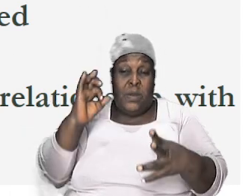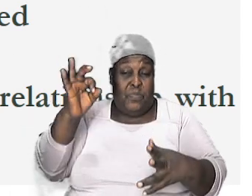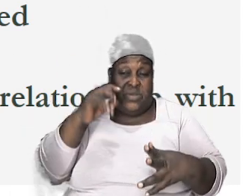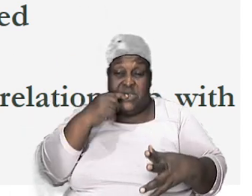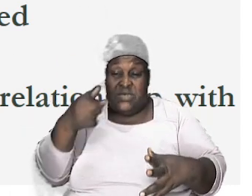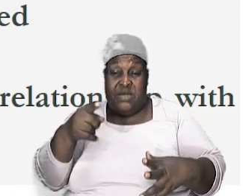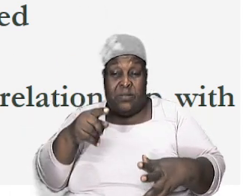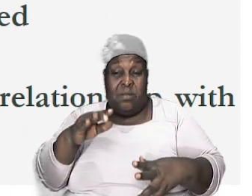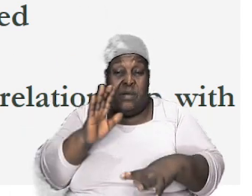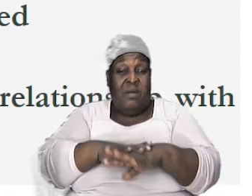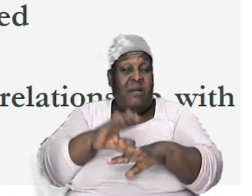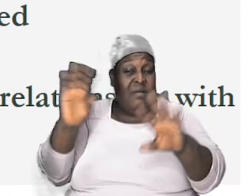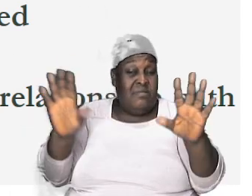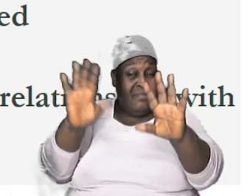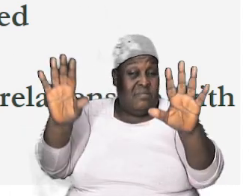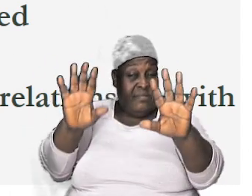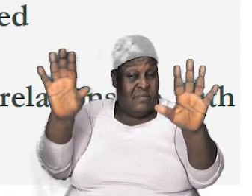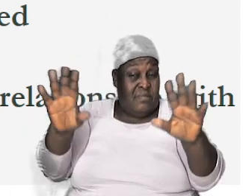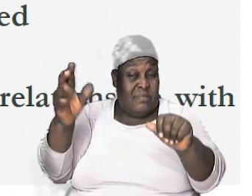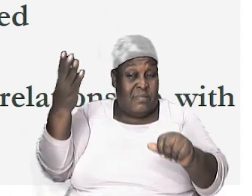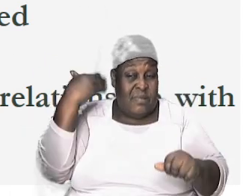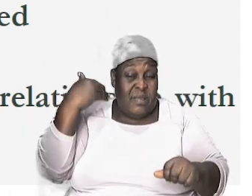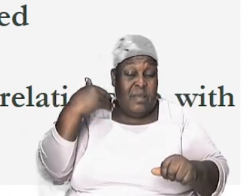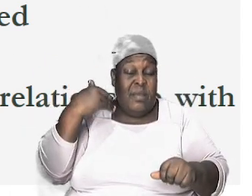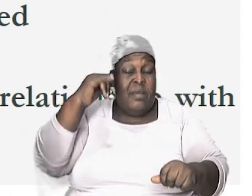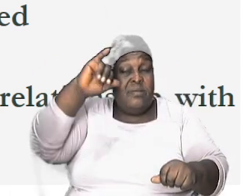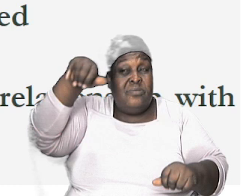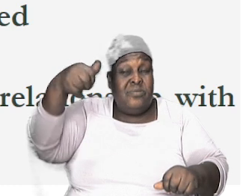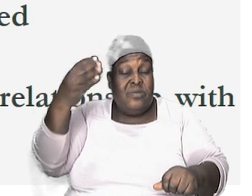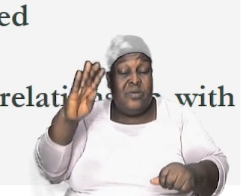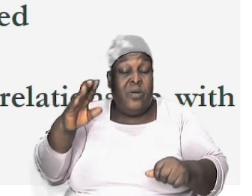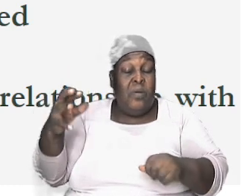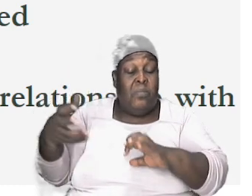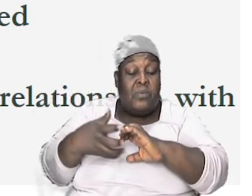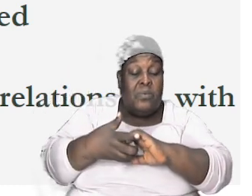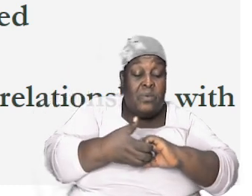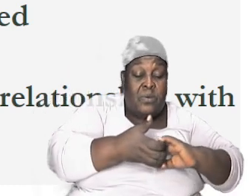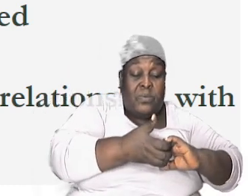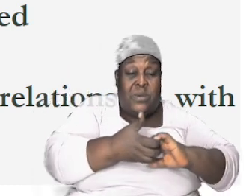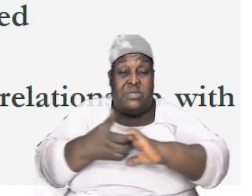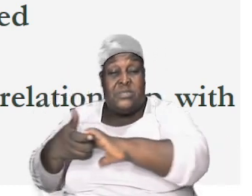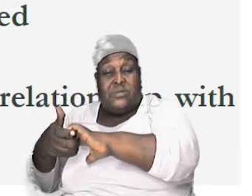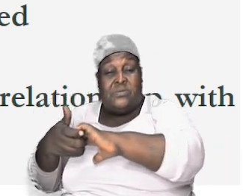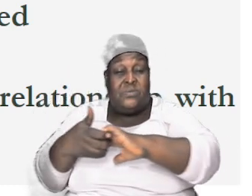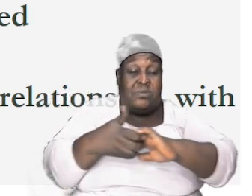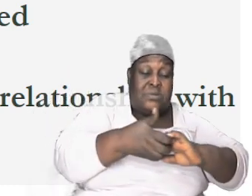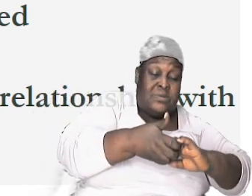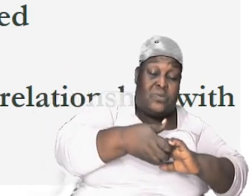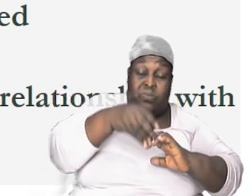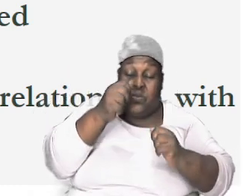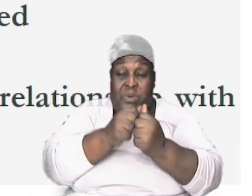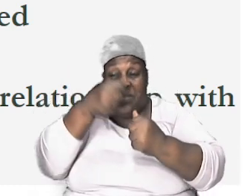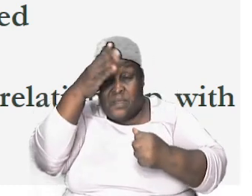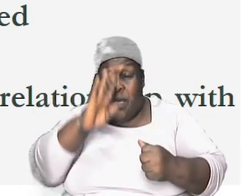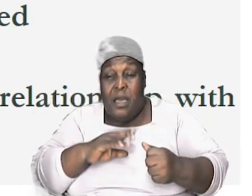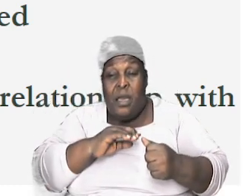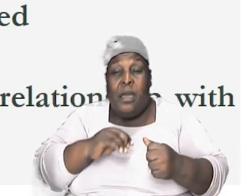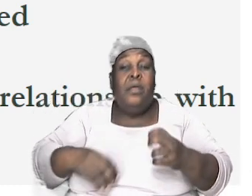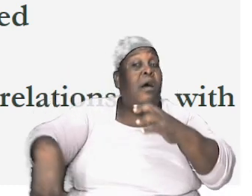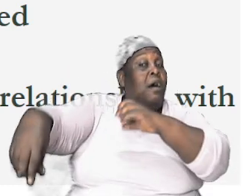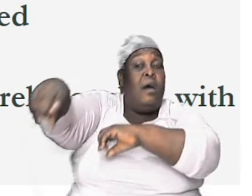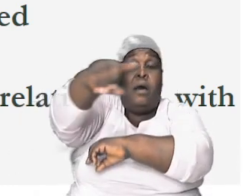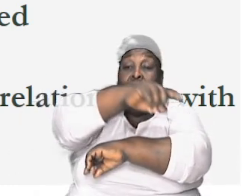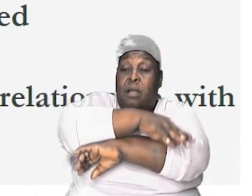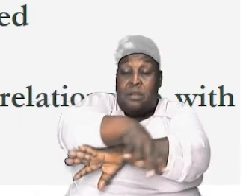with God all night. Jacob wrestled with God all night. Many of us are wrestling with